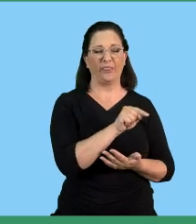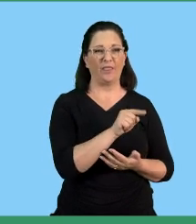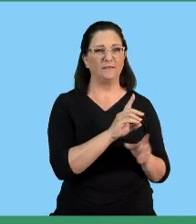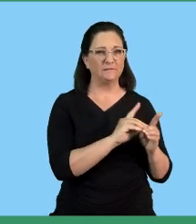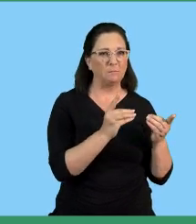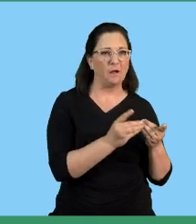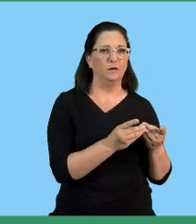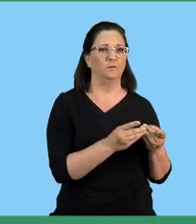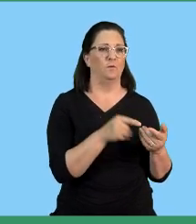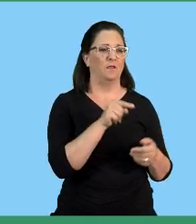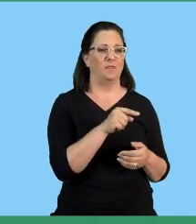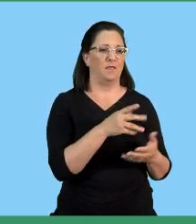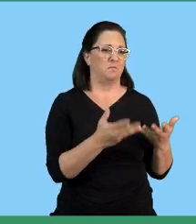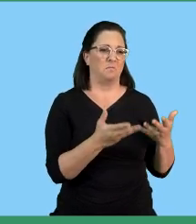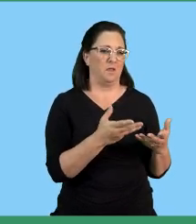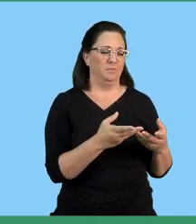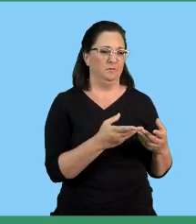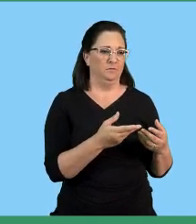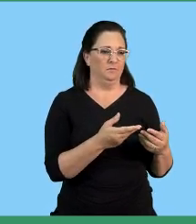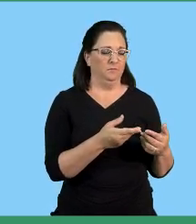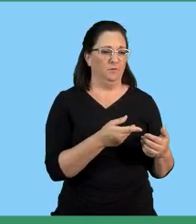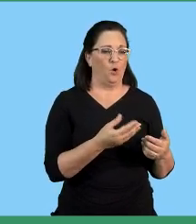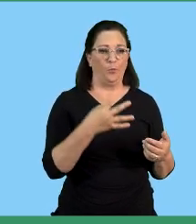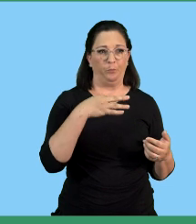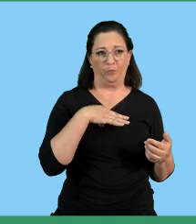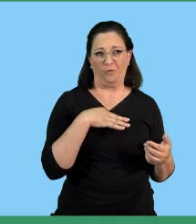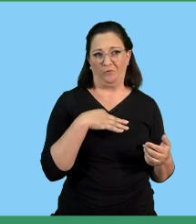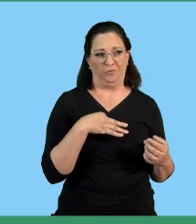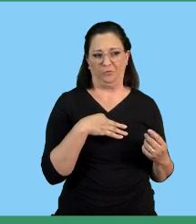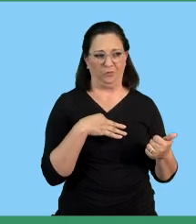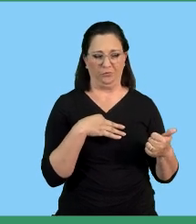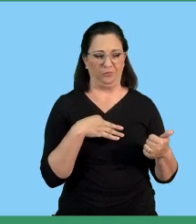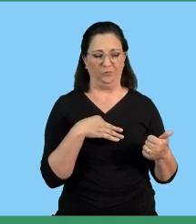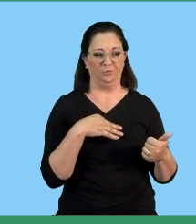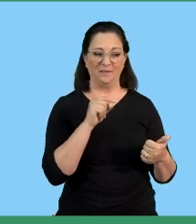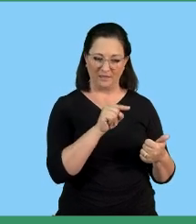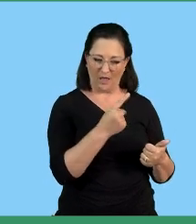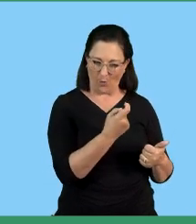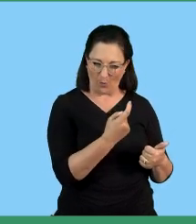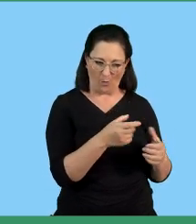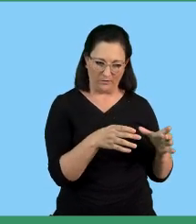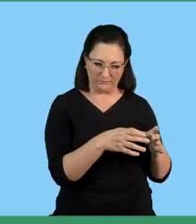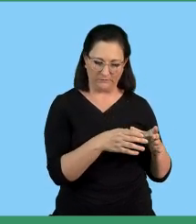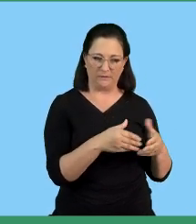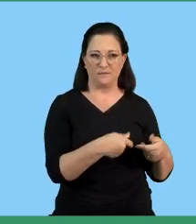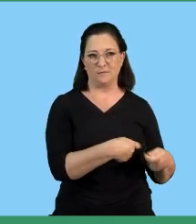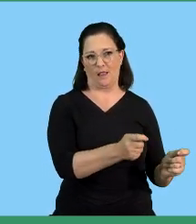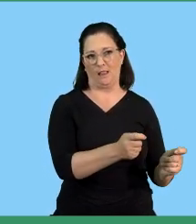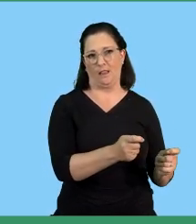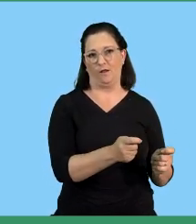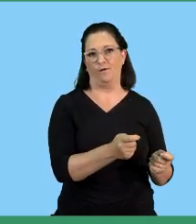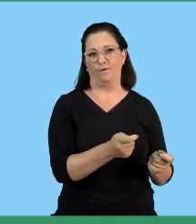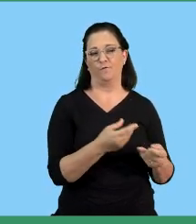department or that production line is not making profit or it's no longer productive. So let us sell those assets or that